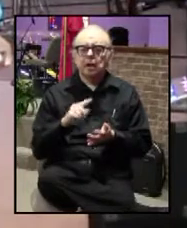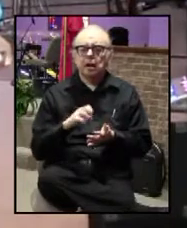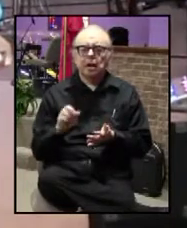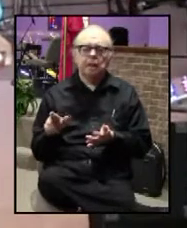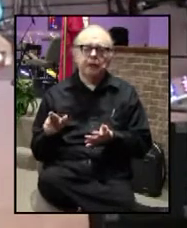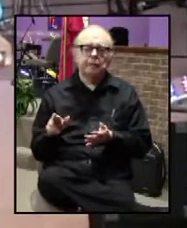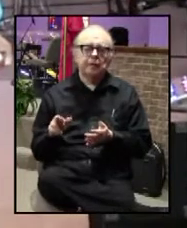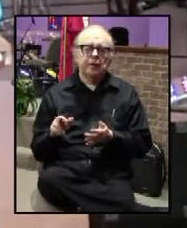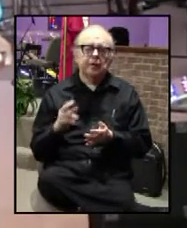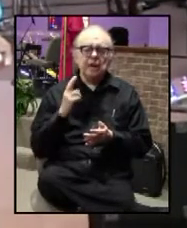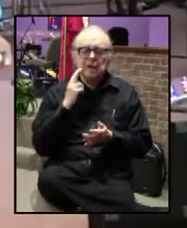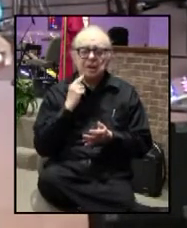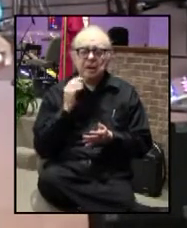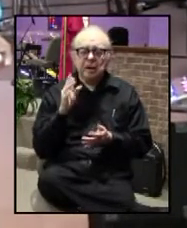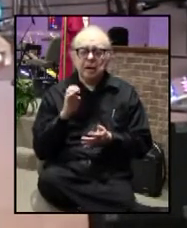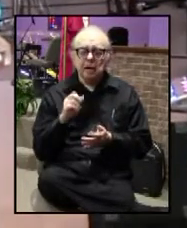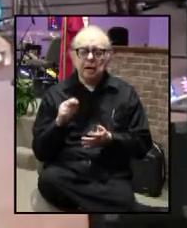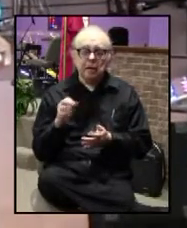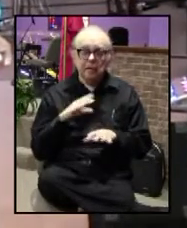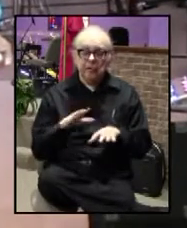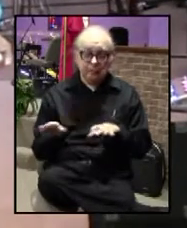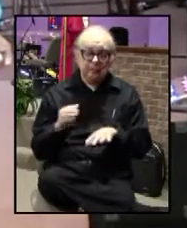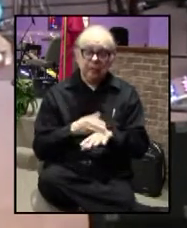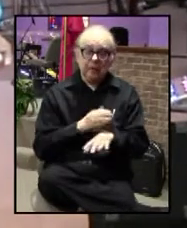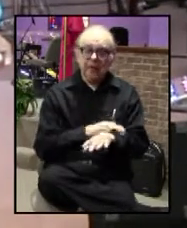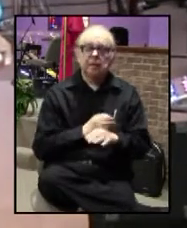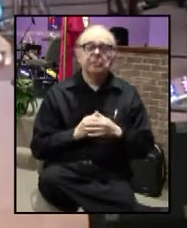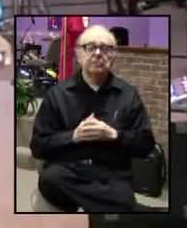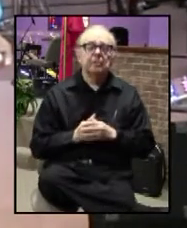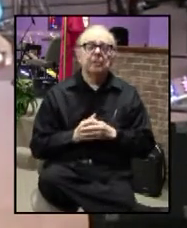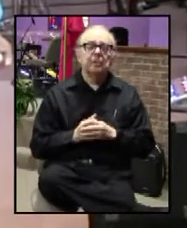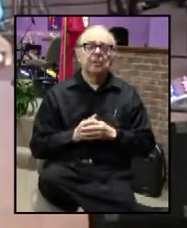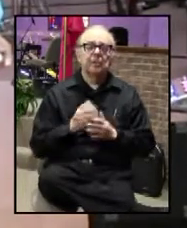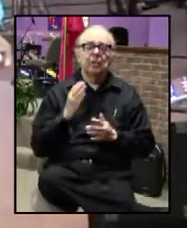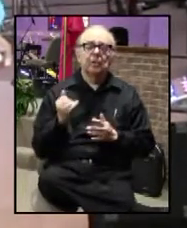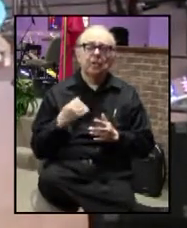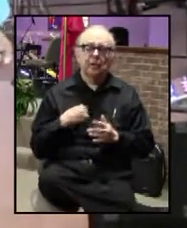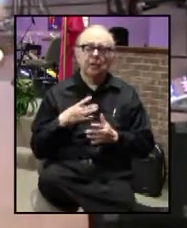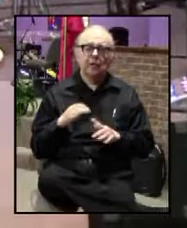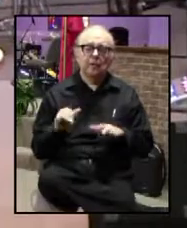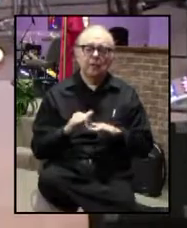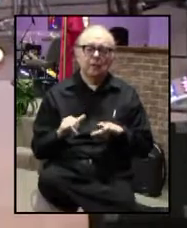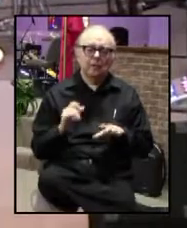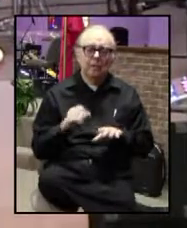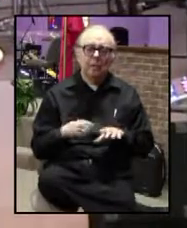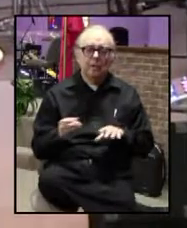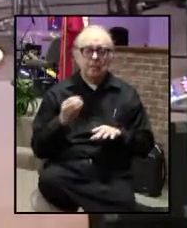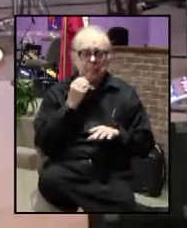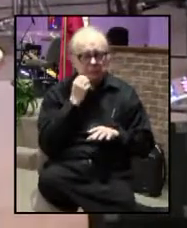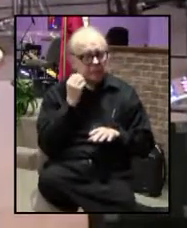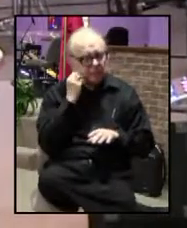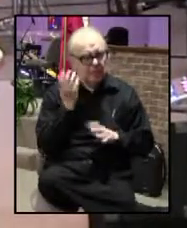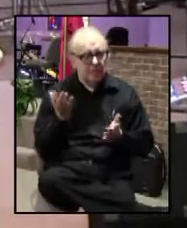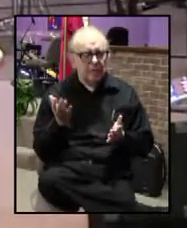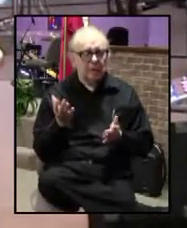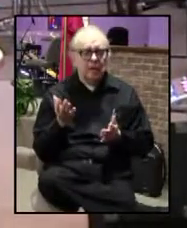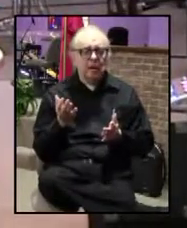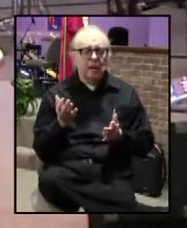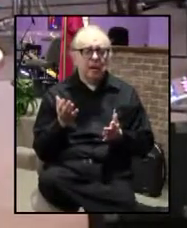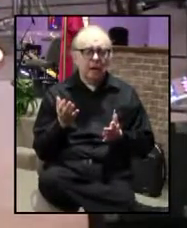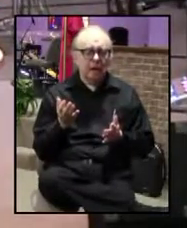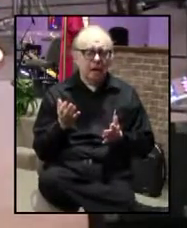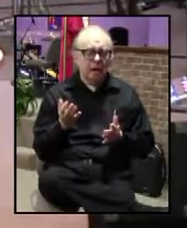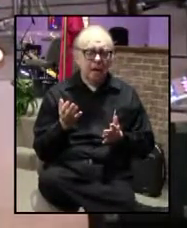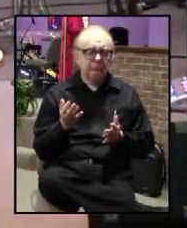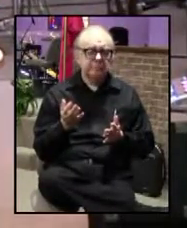Milky Way, and you're doing better. Because I'd like to do this, and I need to go home for a few, to go to